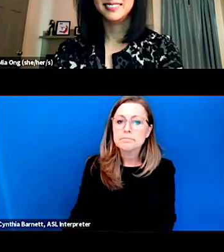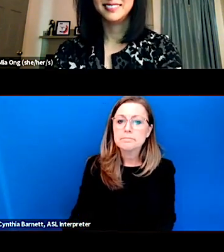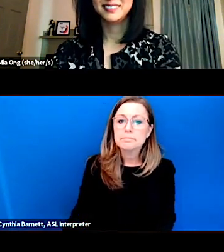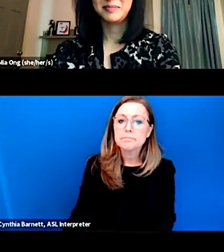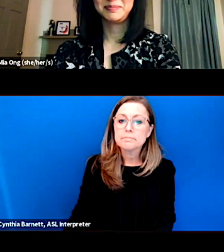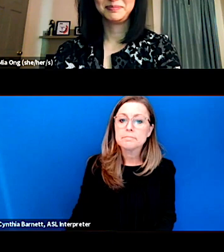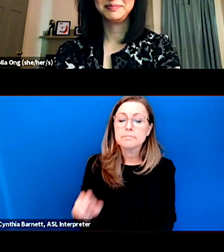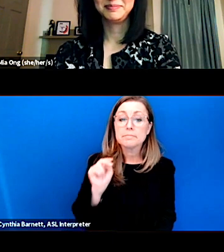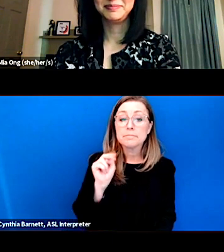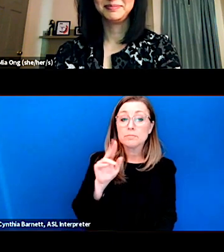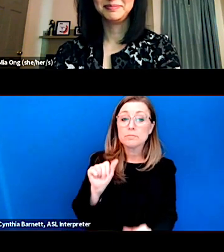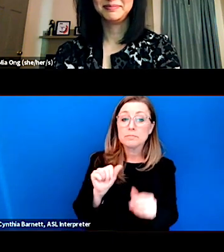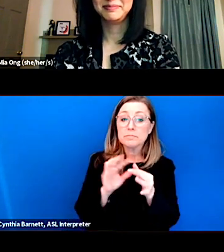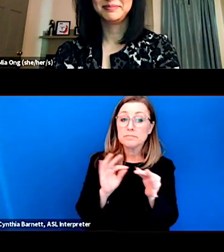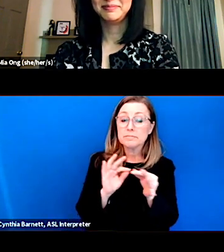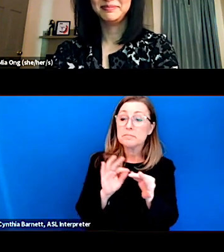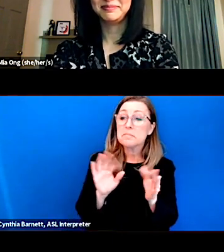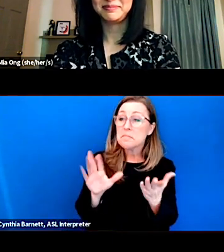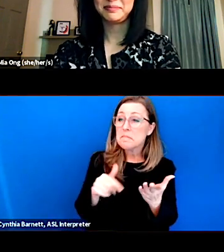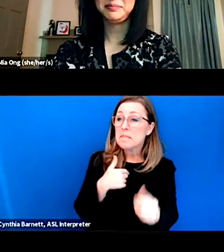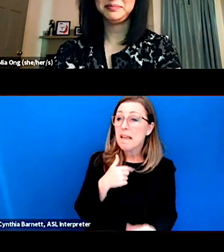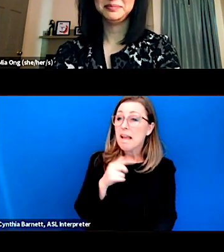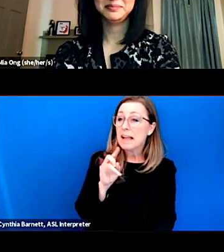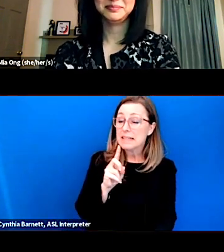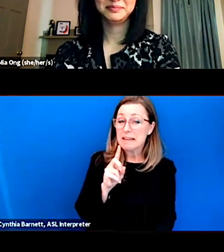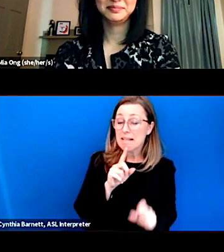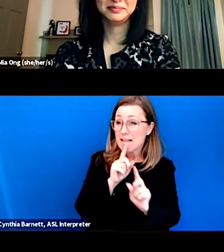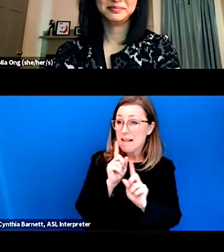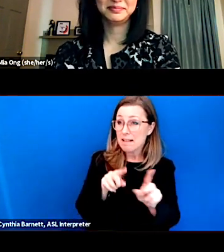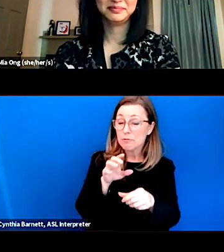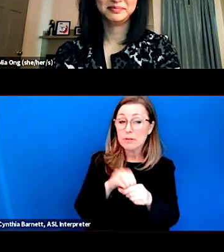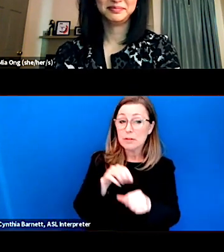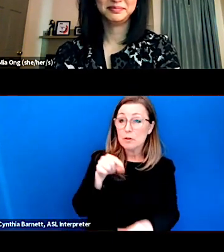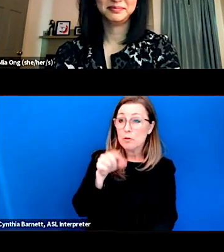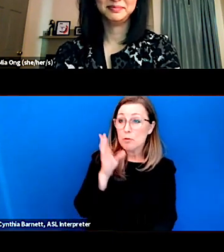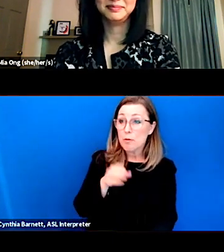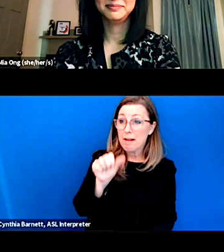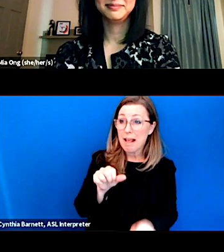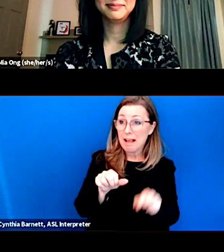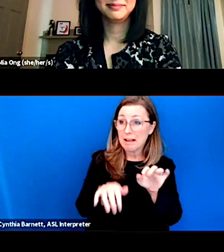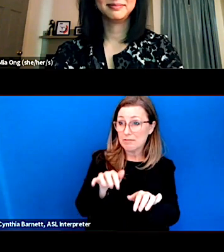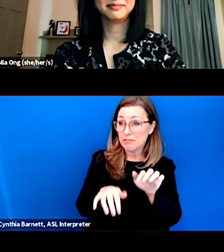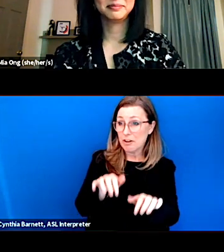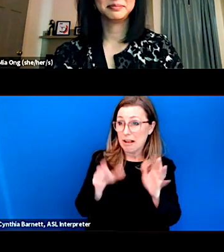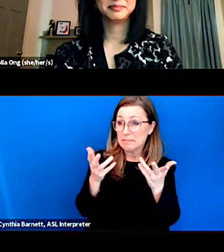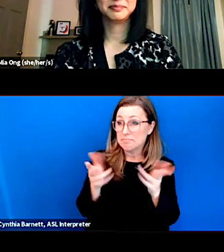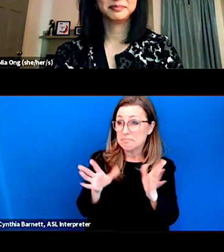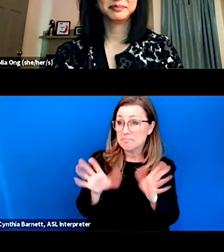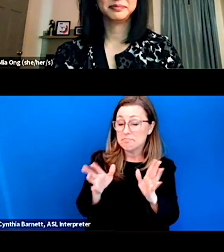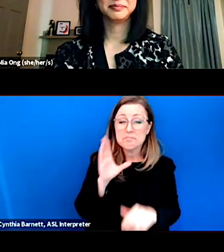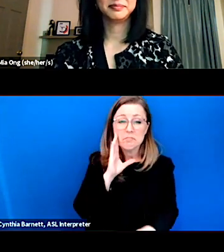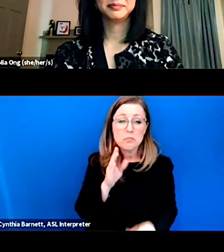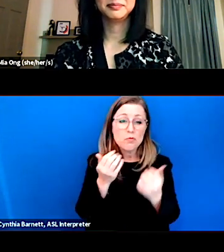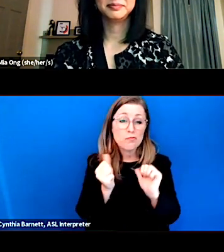I have answered that question in the Q&A, and I'll try to answer here again, but